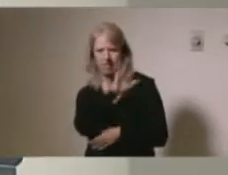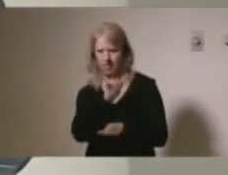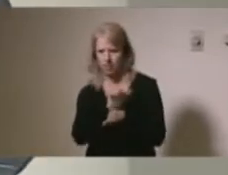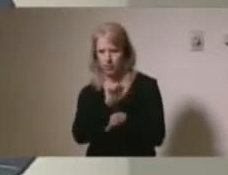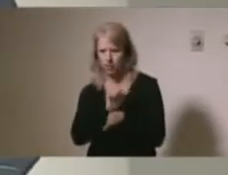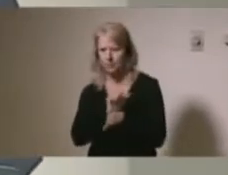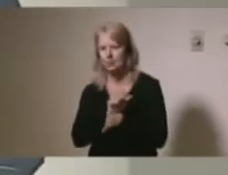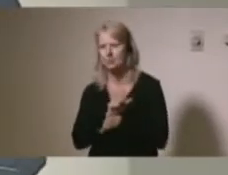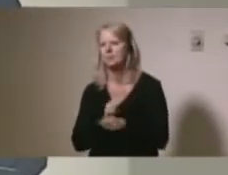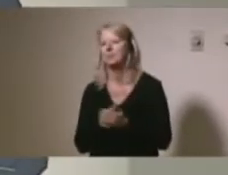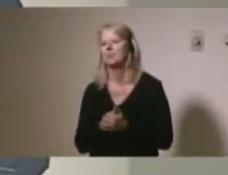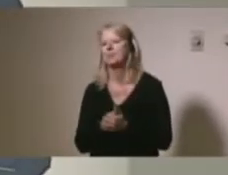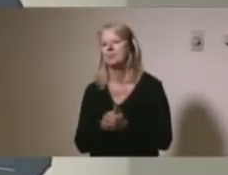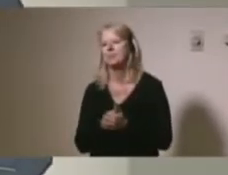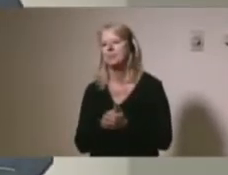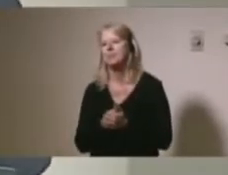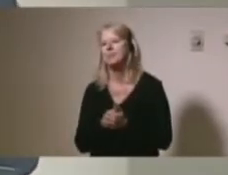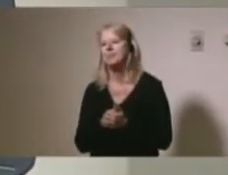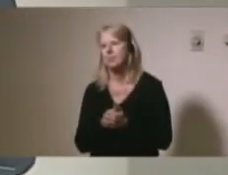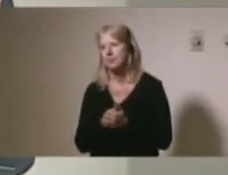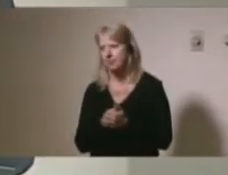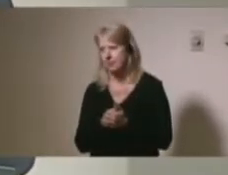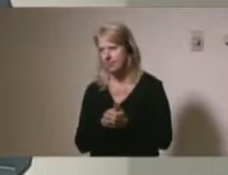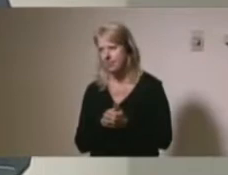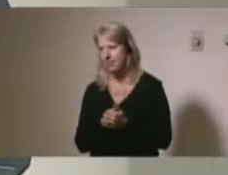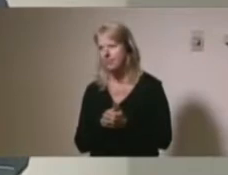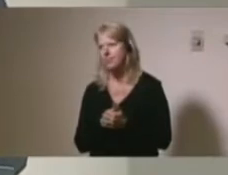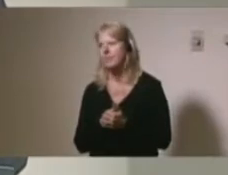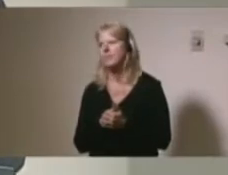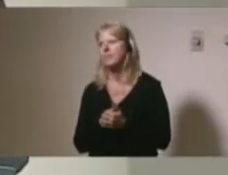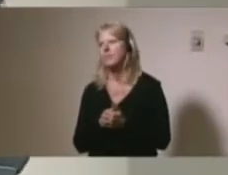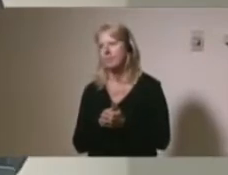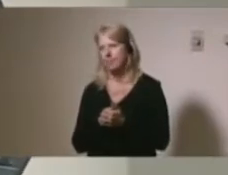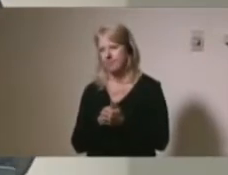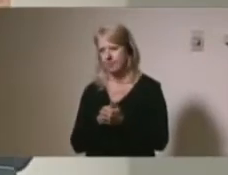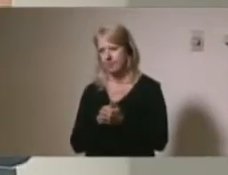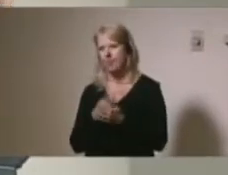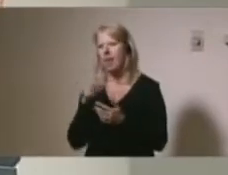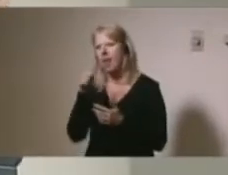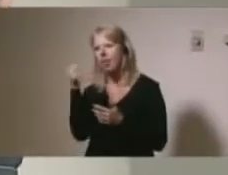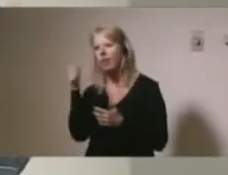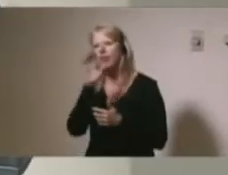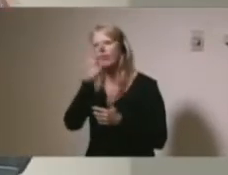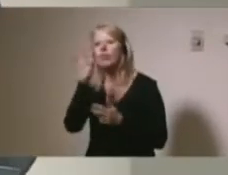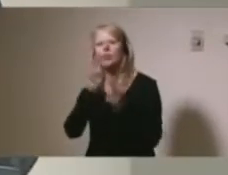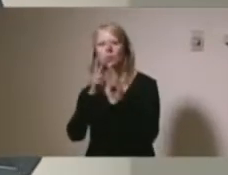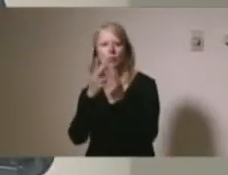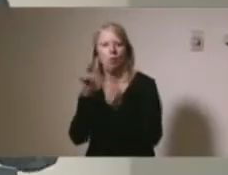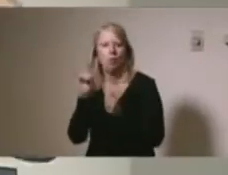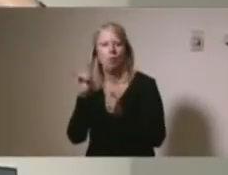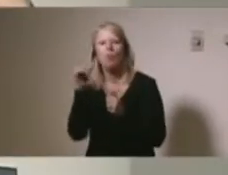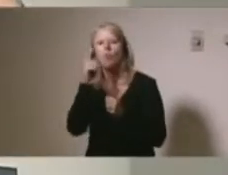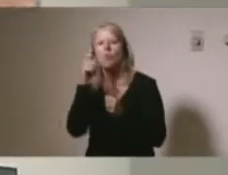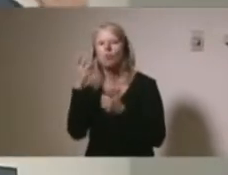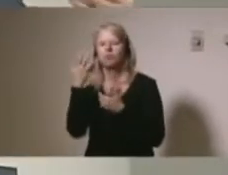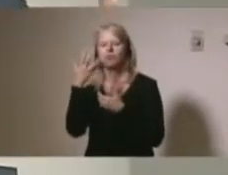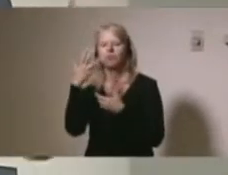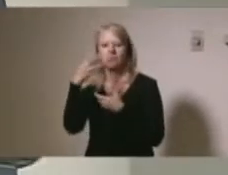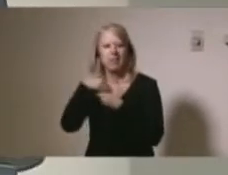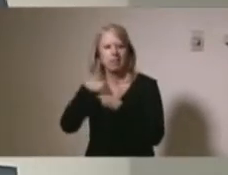and COPE and other unions in the